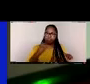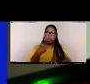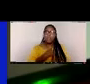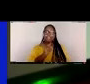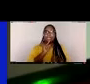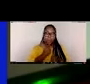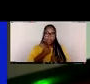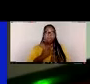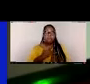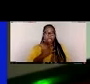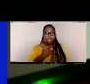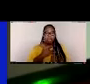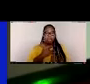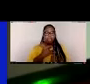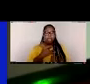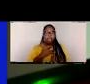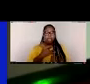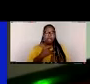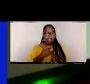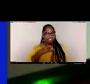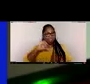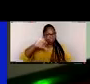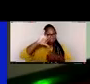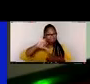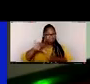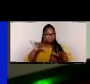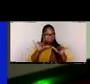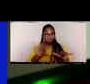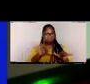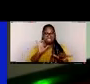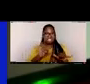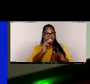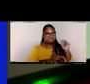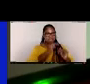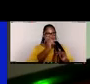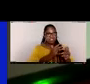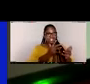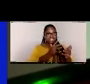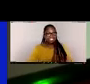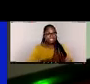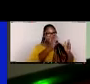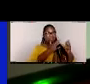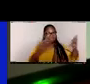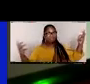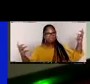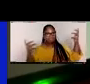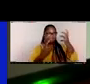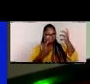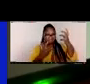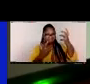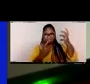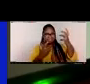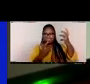feel that the scale of this building is totally out of proportion with the rest of the neighborhood, not